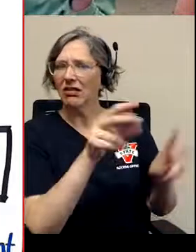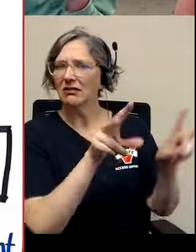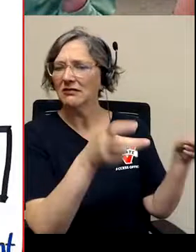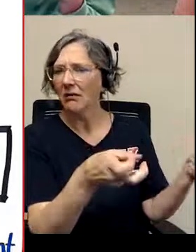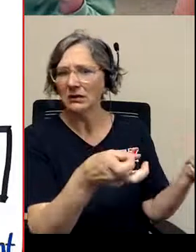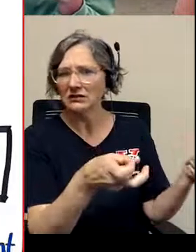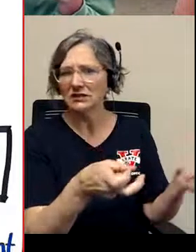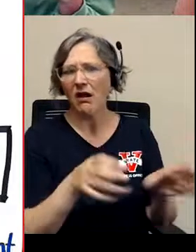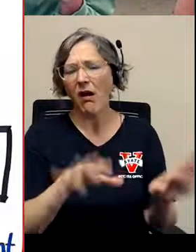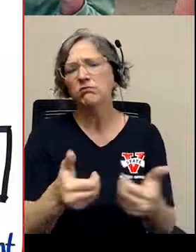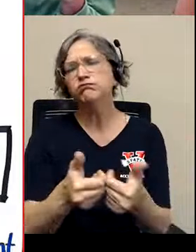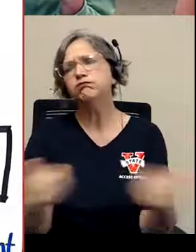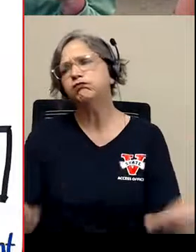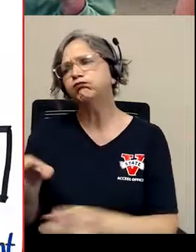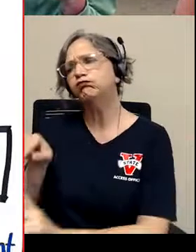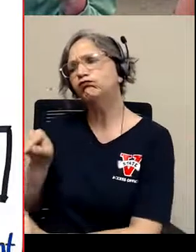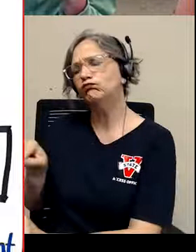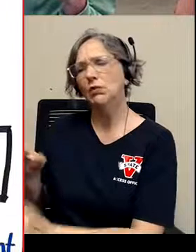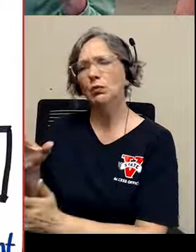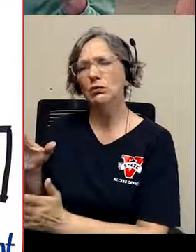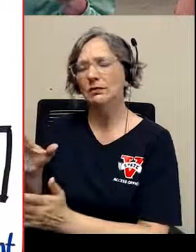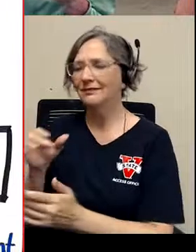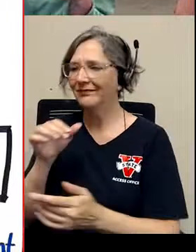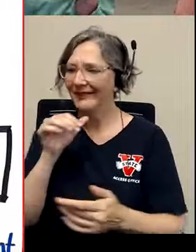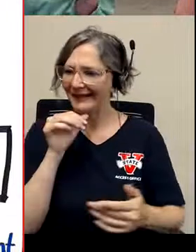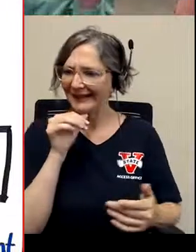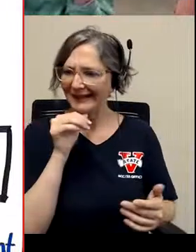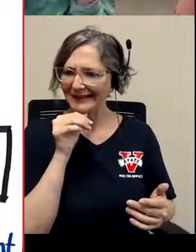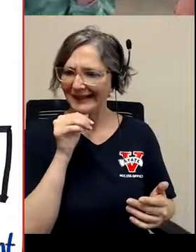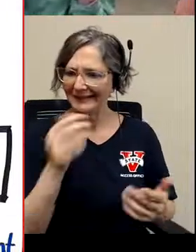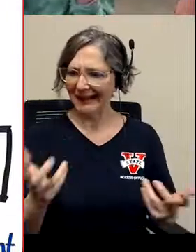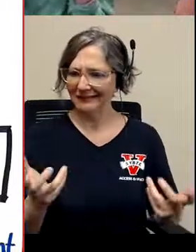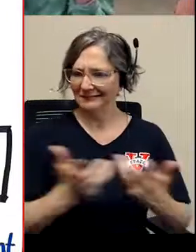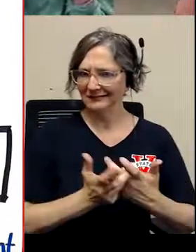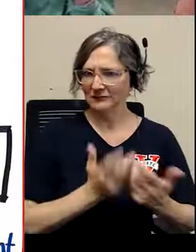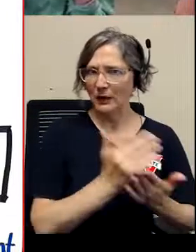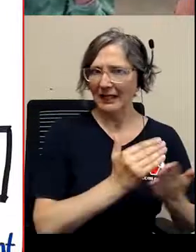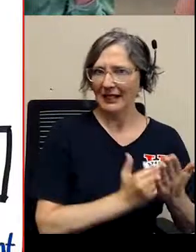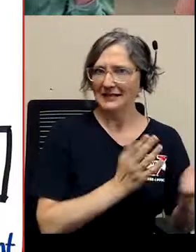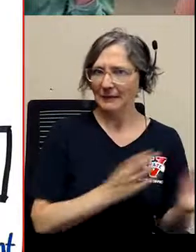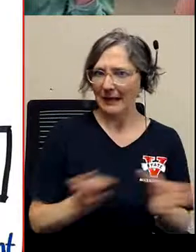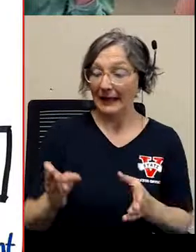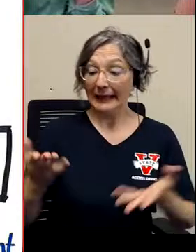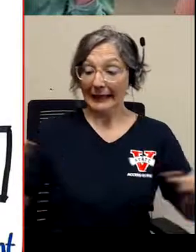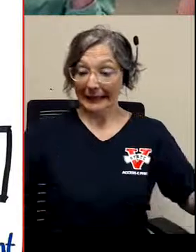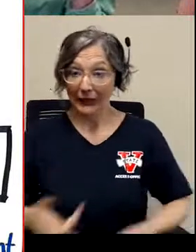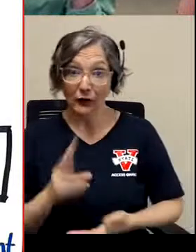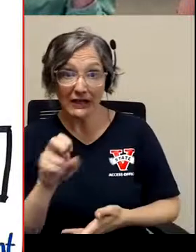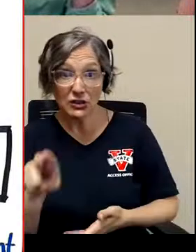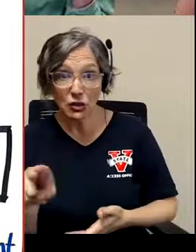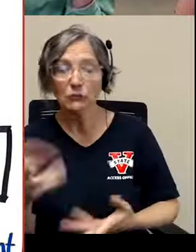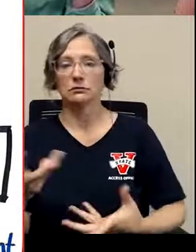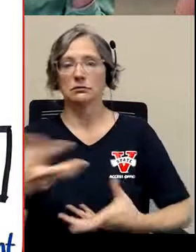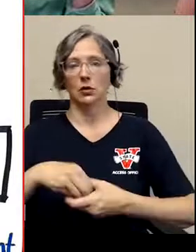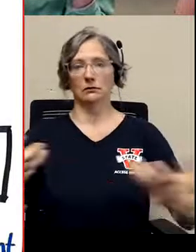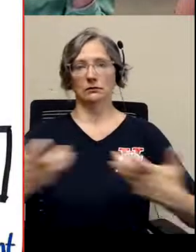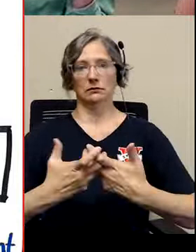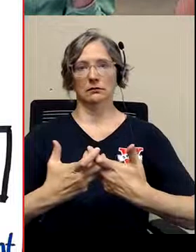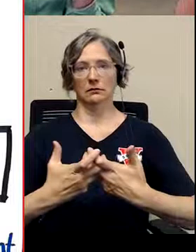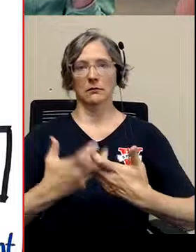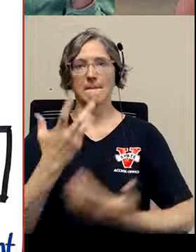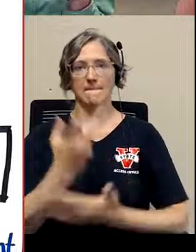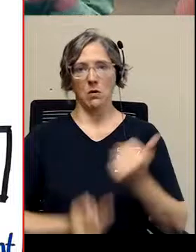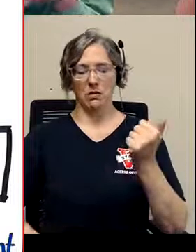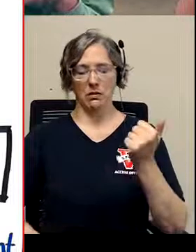is sort of separate from lesson planning, or can be, but we incorporate that here. So probably a very